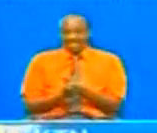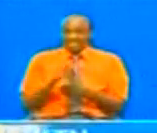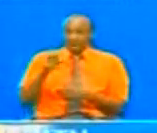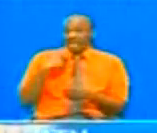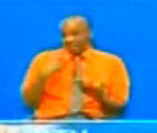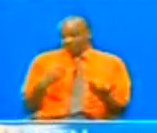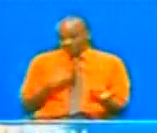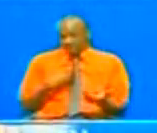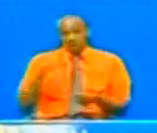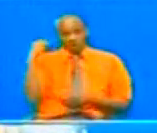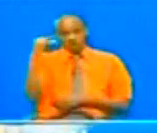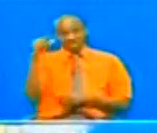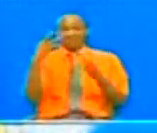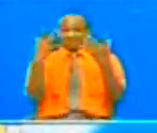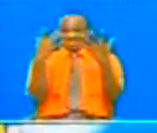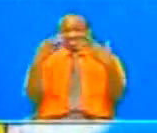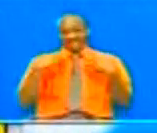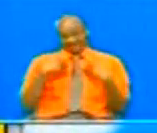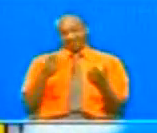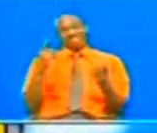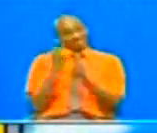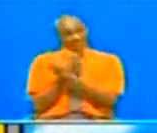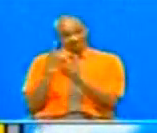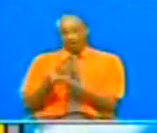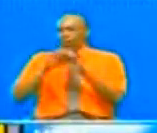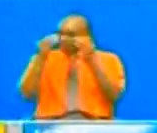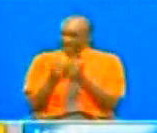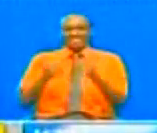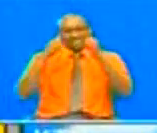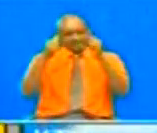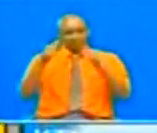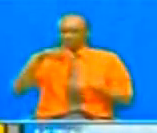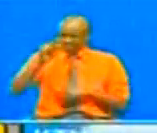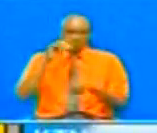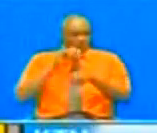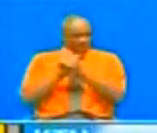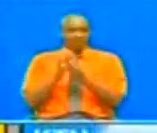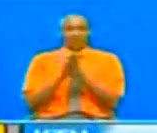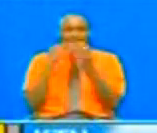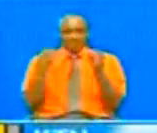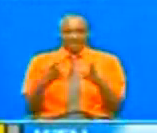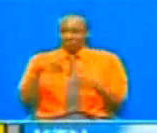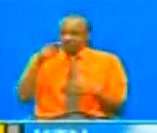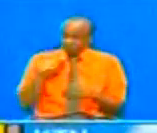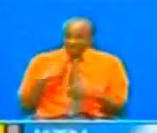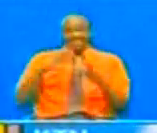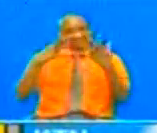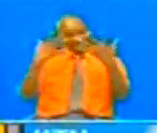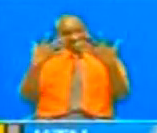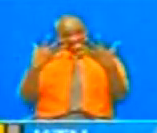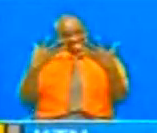popularly known as the Golden Fingers due to the huge number of world and Olympic champions he has worked with, maintains that the power of the fingers